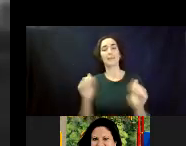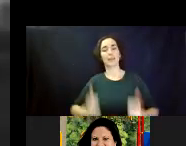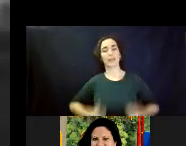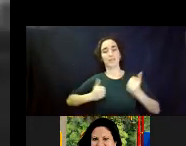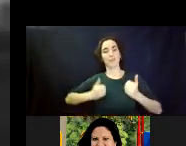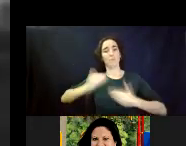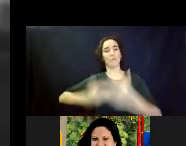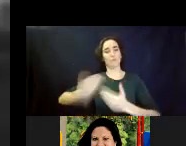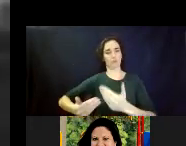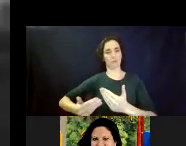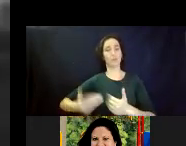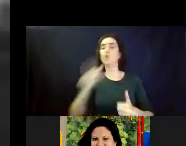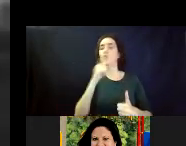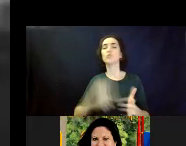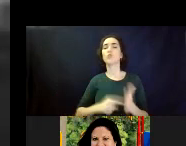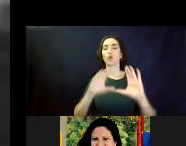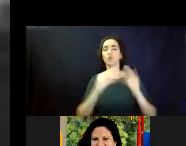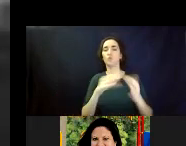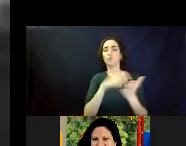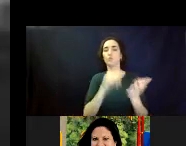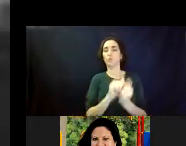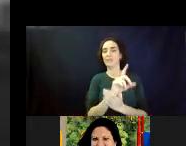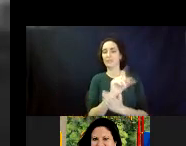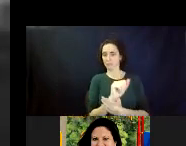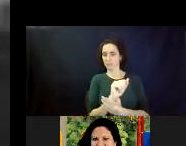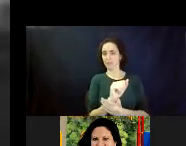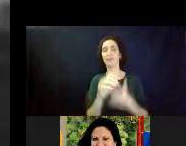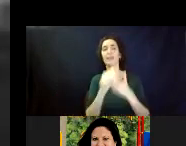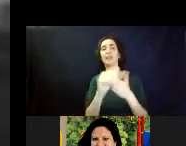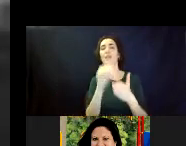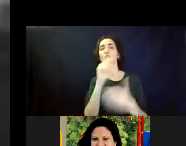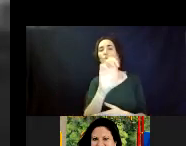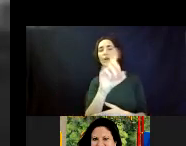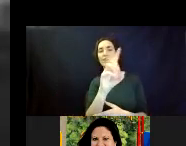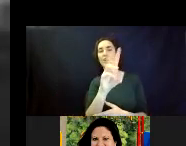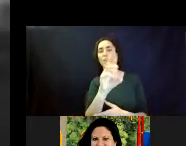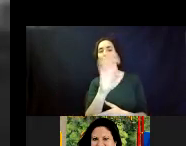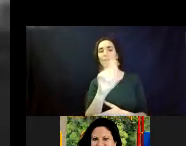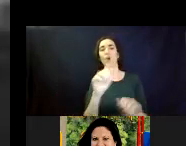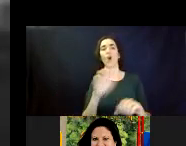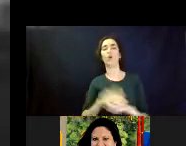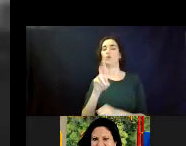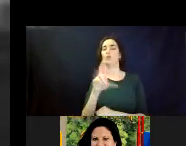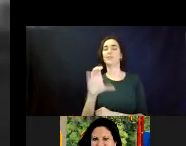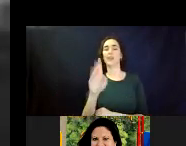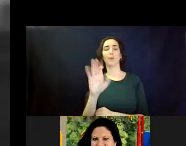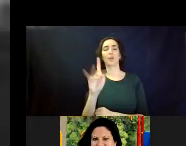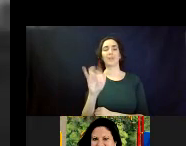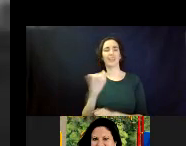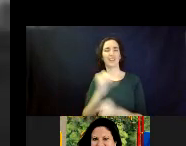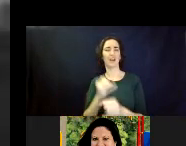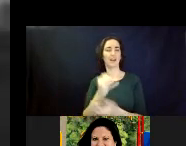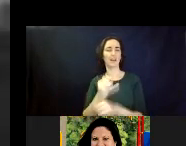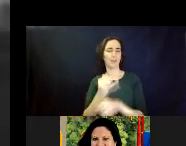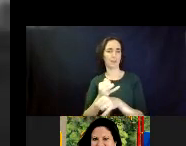It started with a group of students with disabilities, led by Ed Roberts on the UC Berkeley campus. They began the